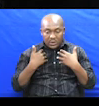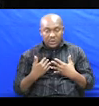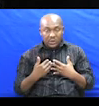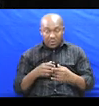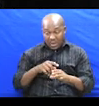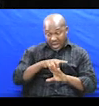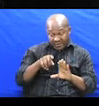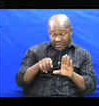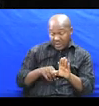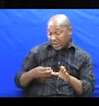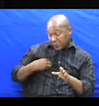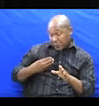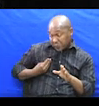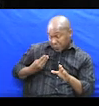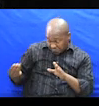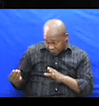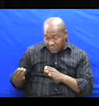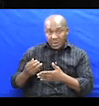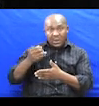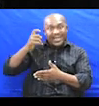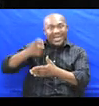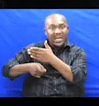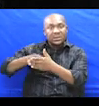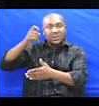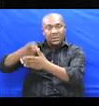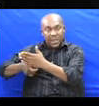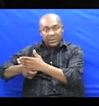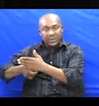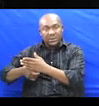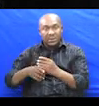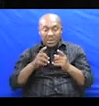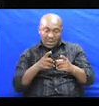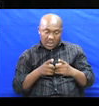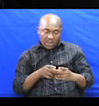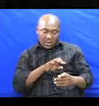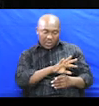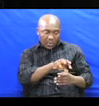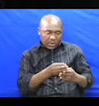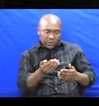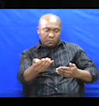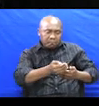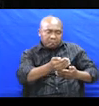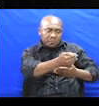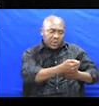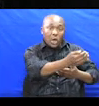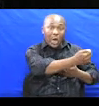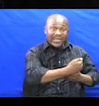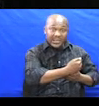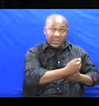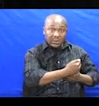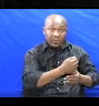Therefore, Africans had to pay tax in different forms, and the